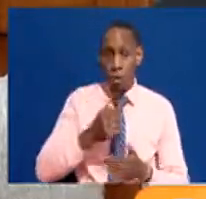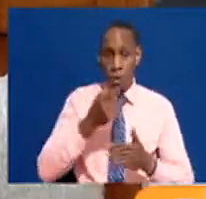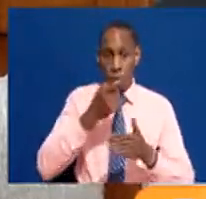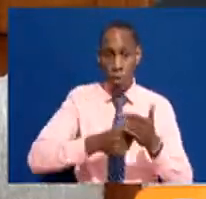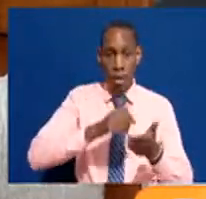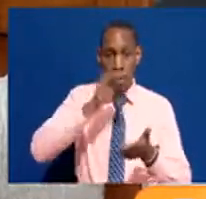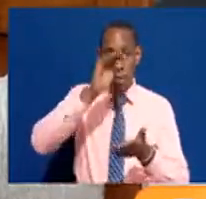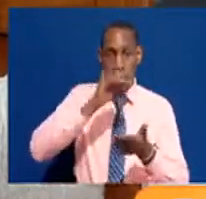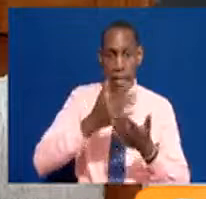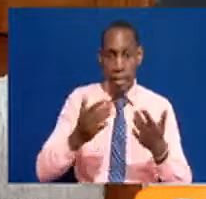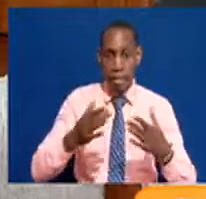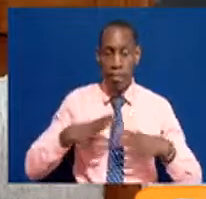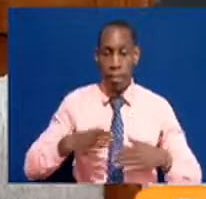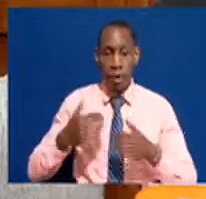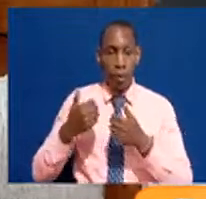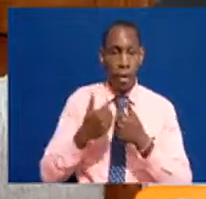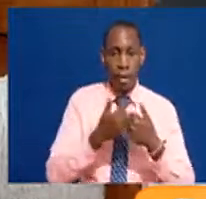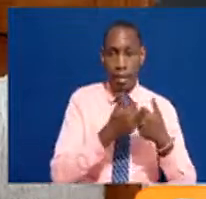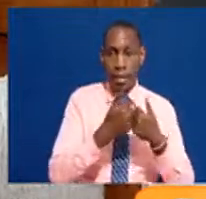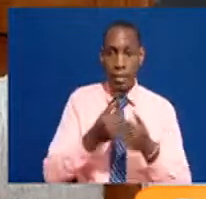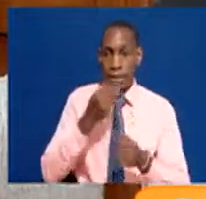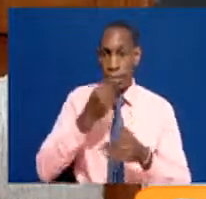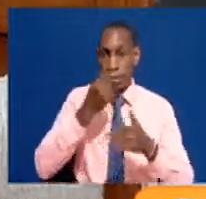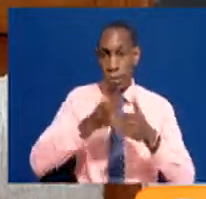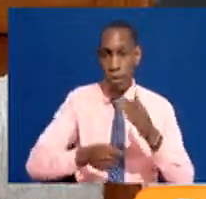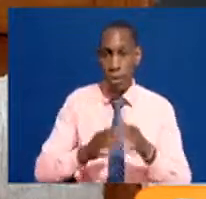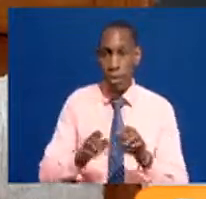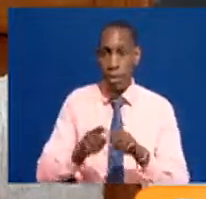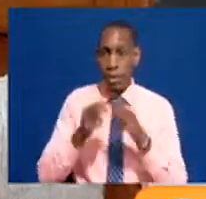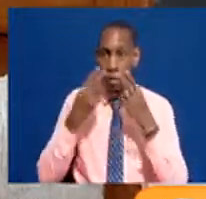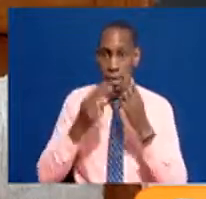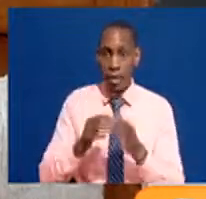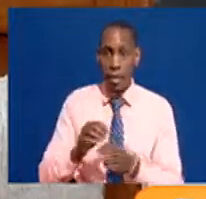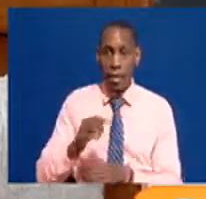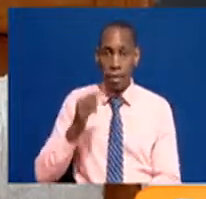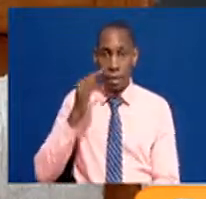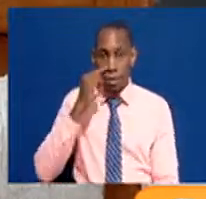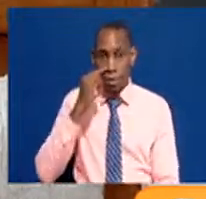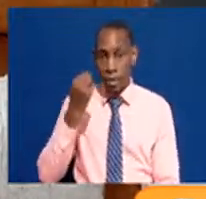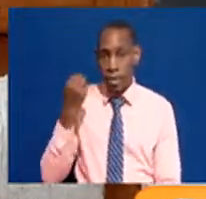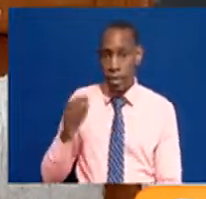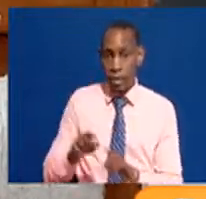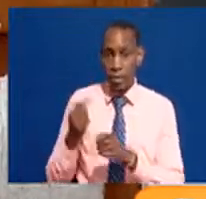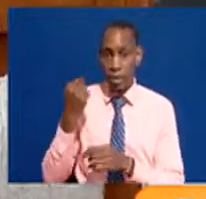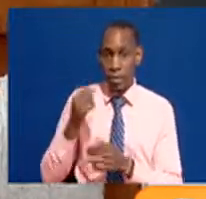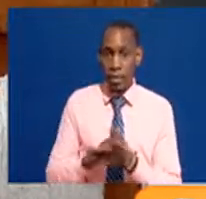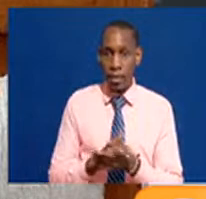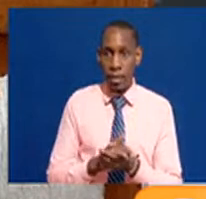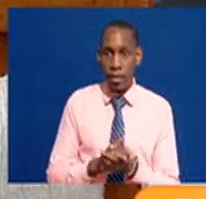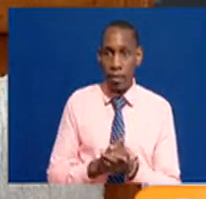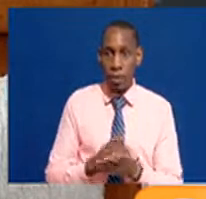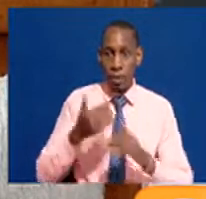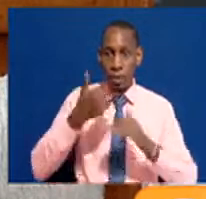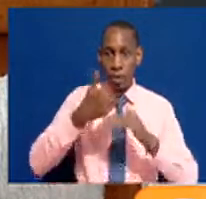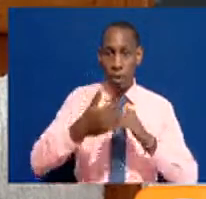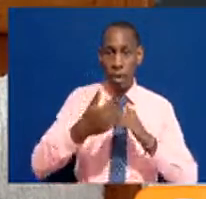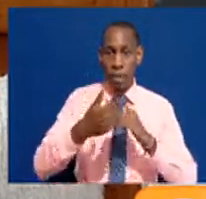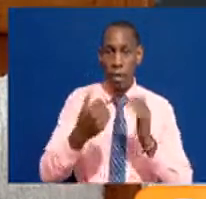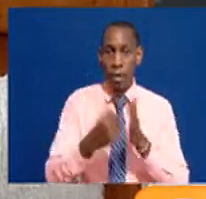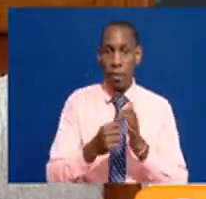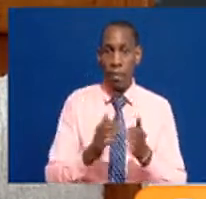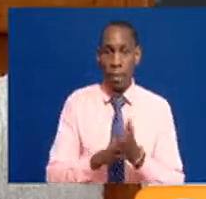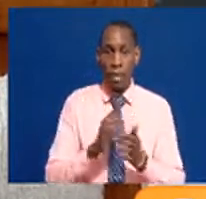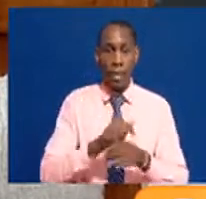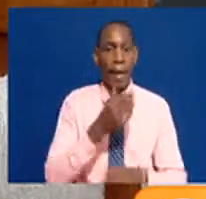because people were already struggling with food prices. I mean, look at Sudan the other day. Just because of bread prices, you had a revolution. So when Baba